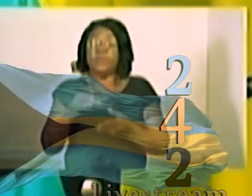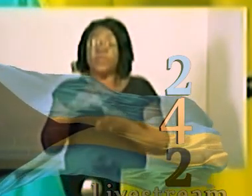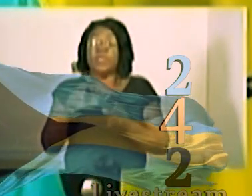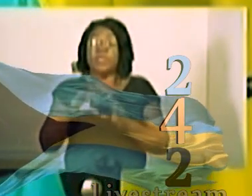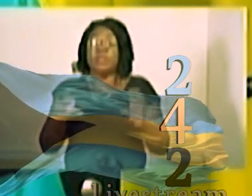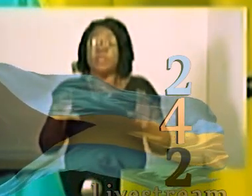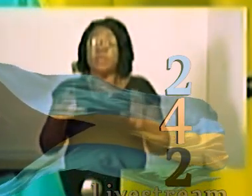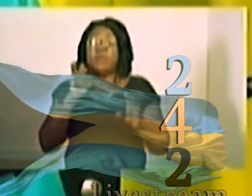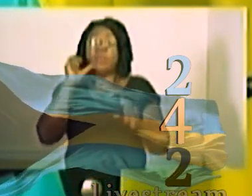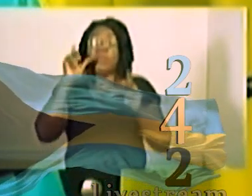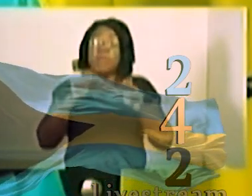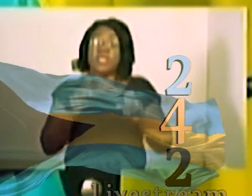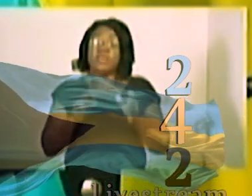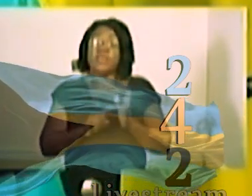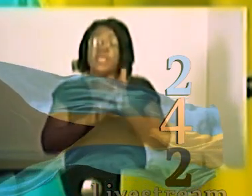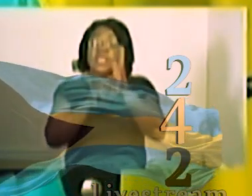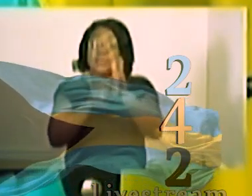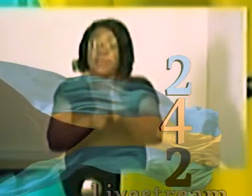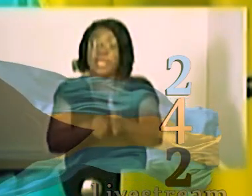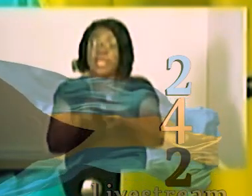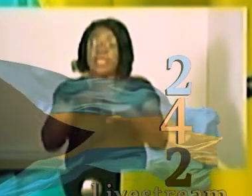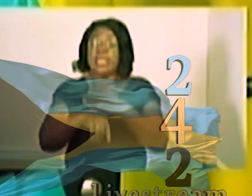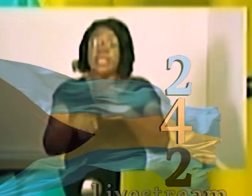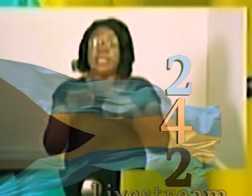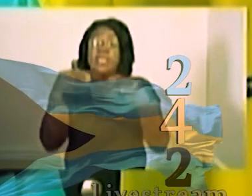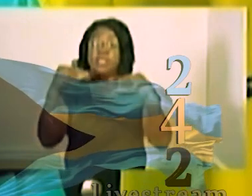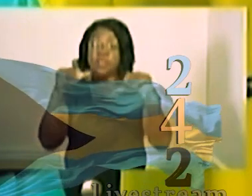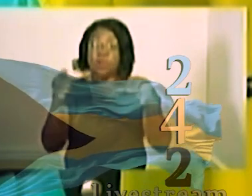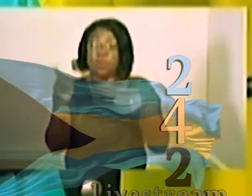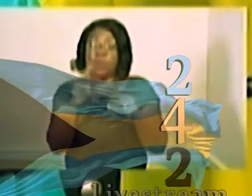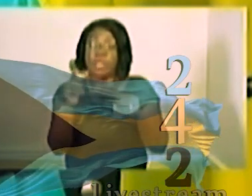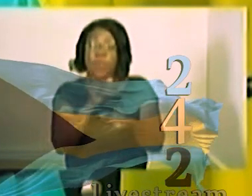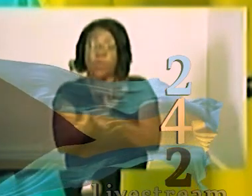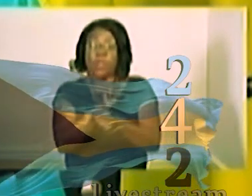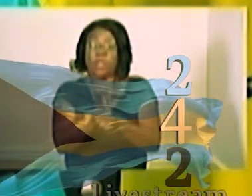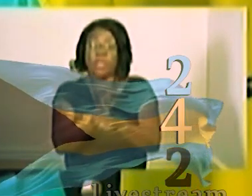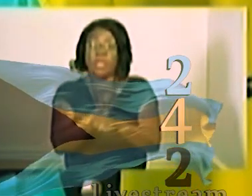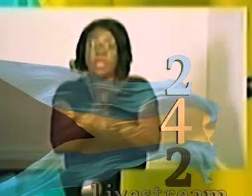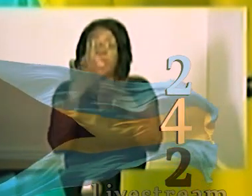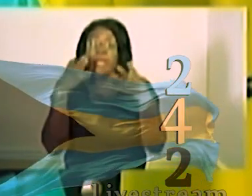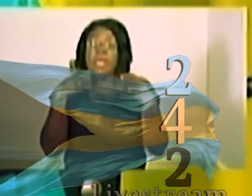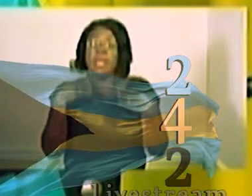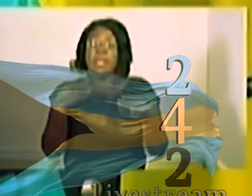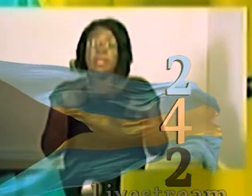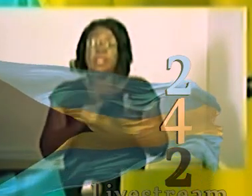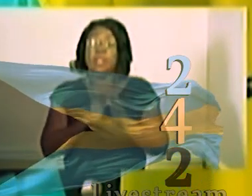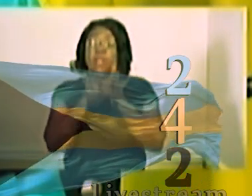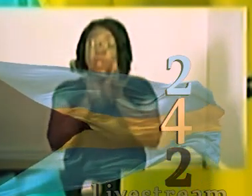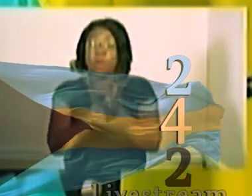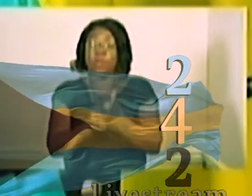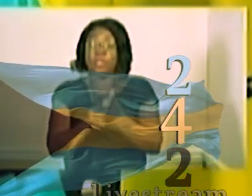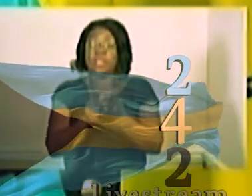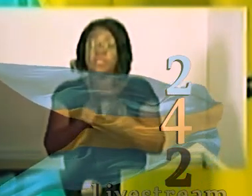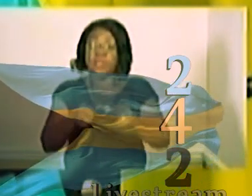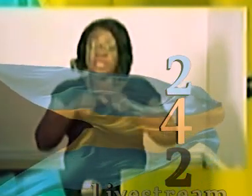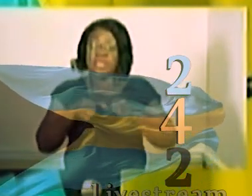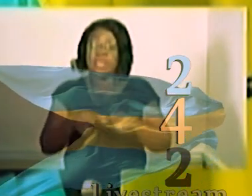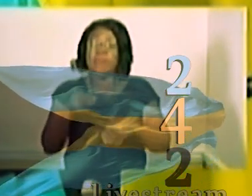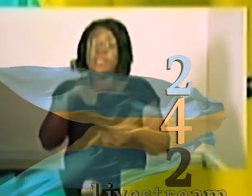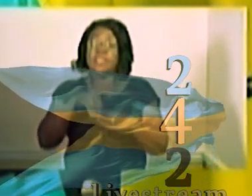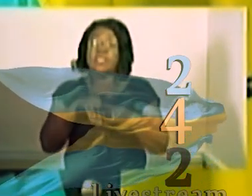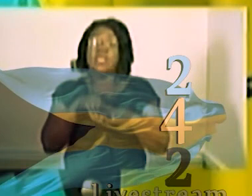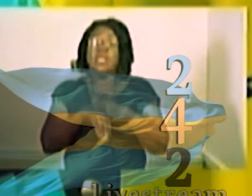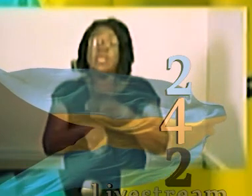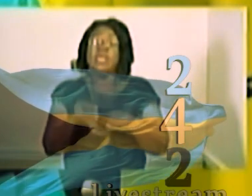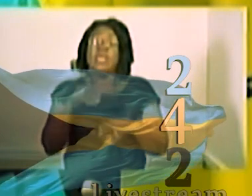which must be displayed in the salon where they work. Health protocols have been established